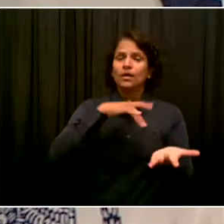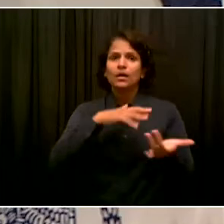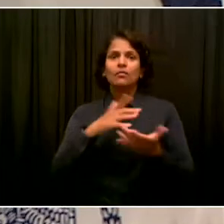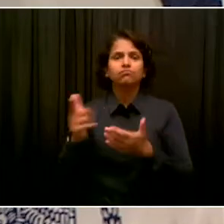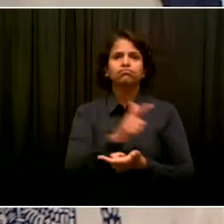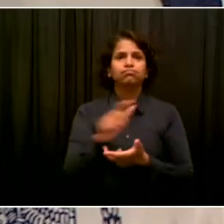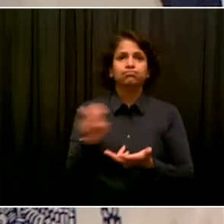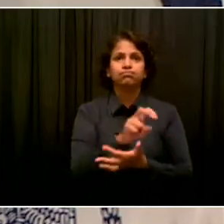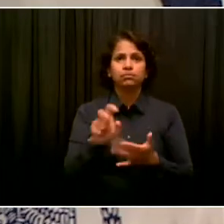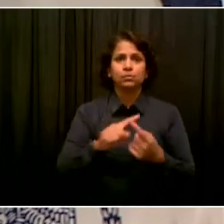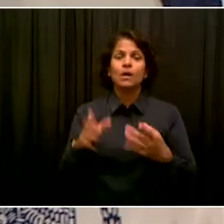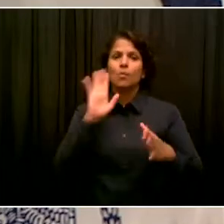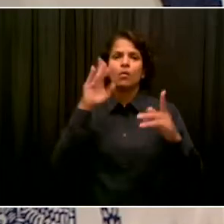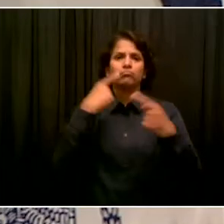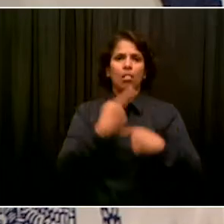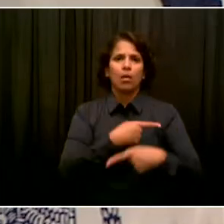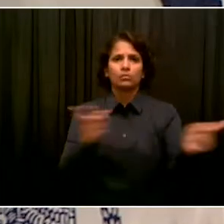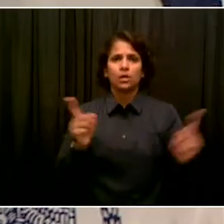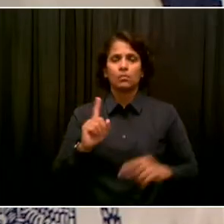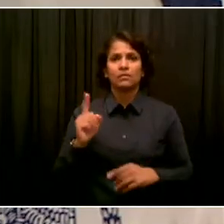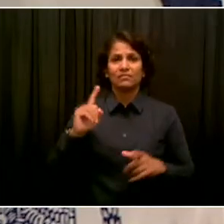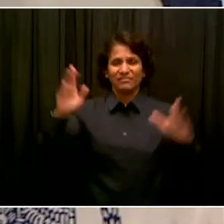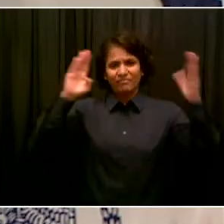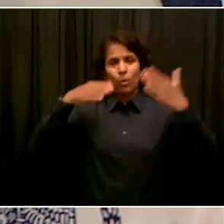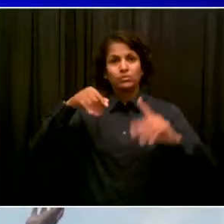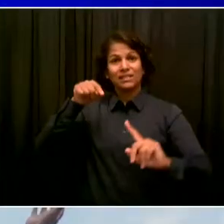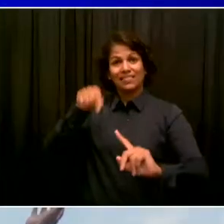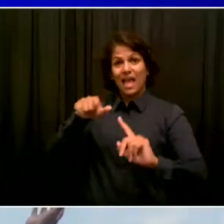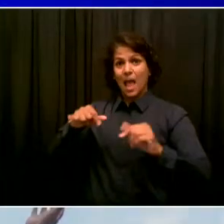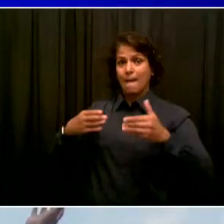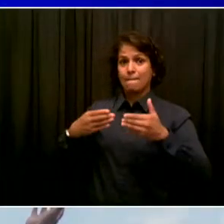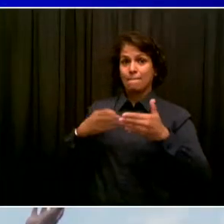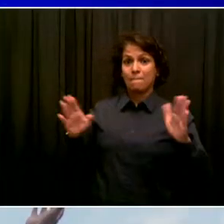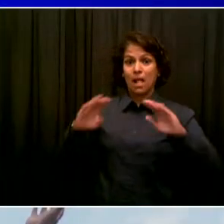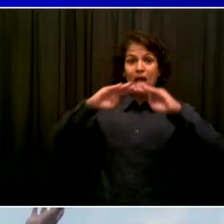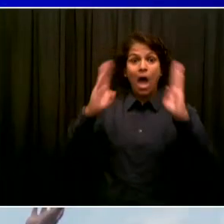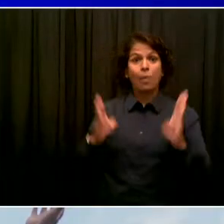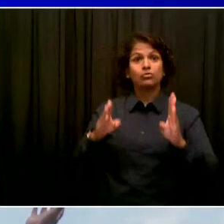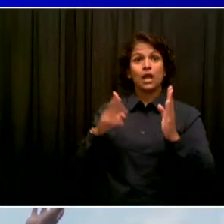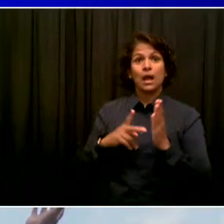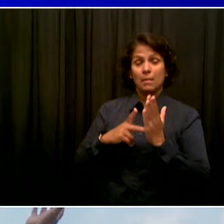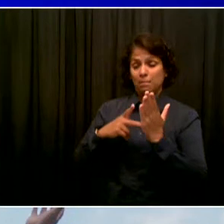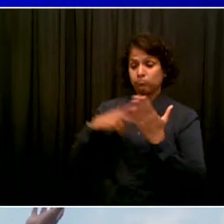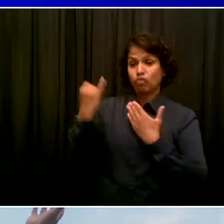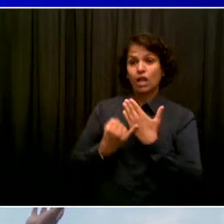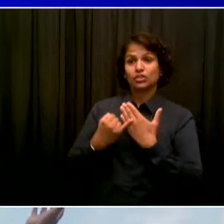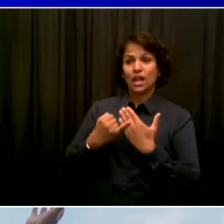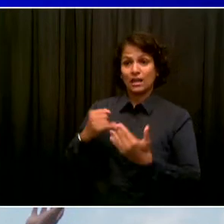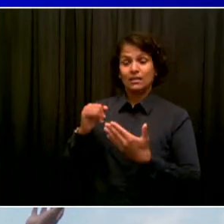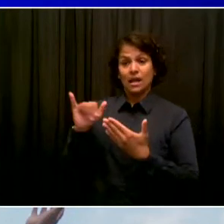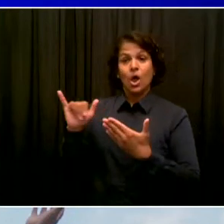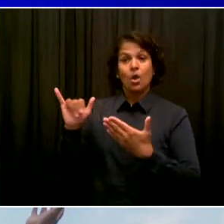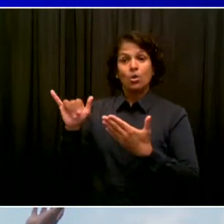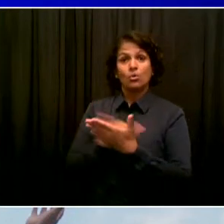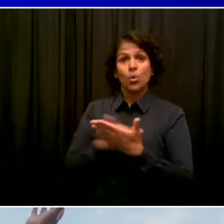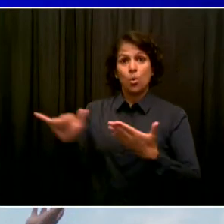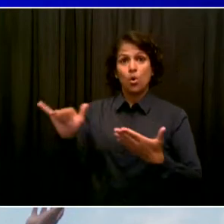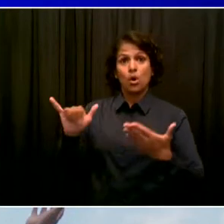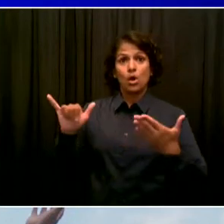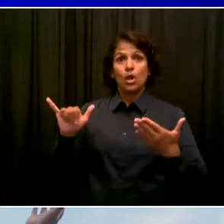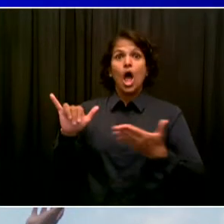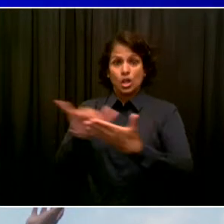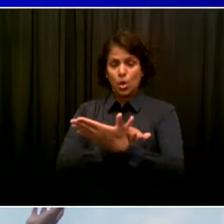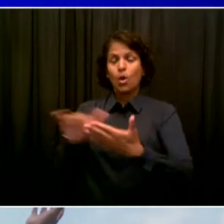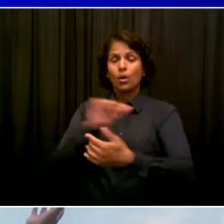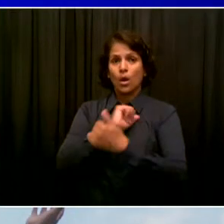housing all over the city. A positive opportunity and one that shows how much we care about our young people and respect